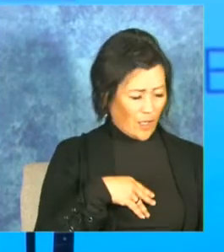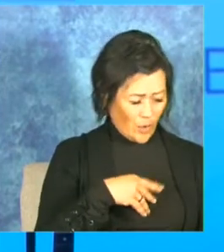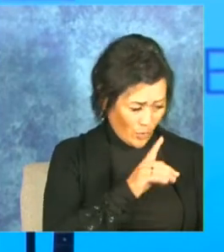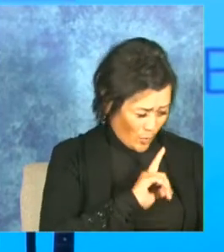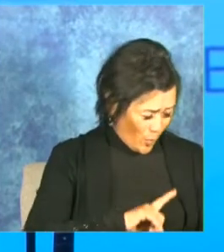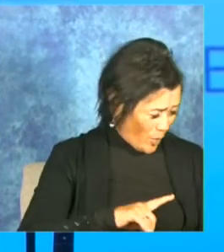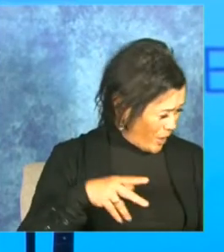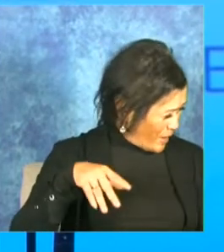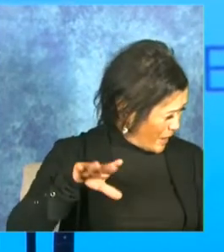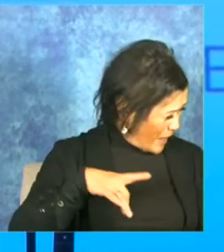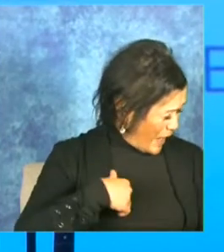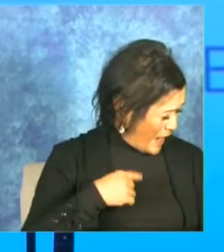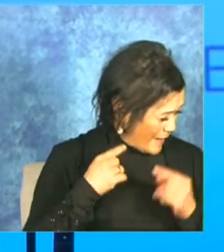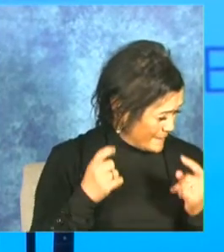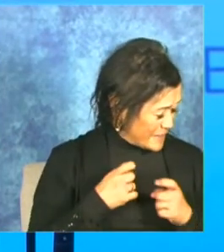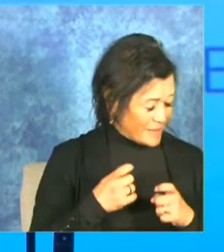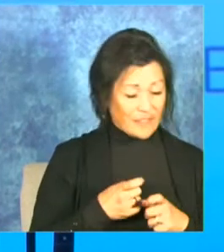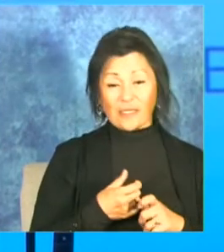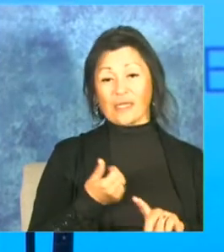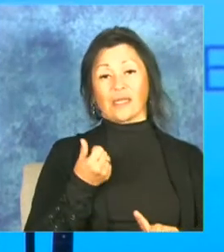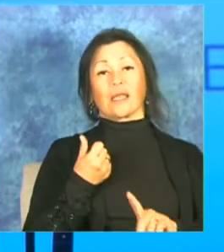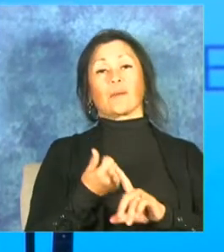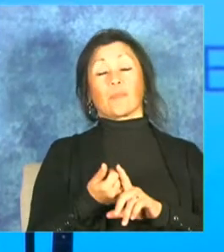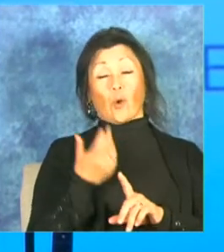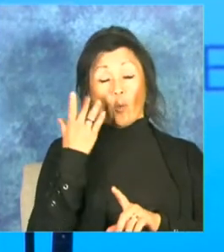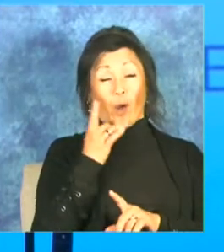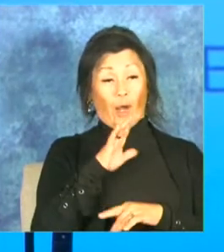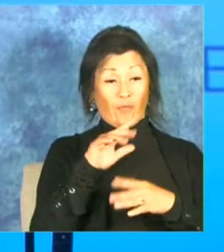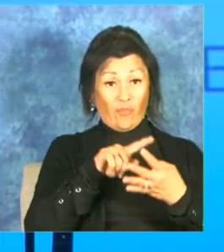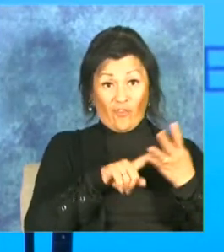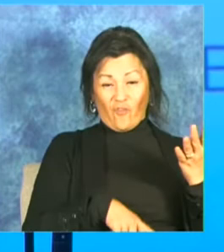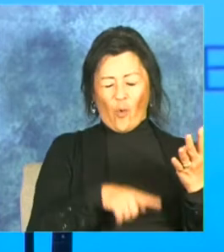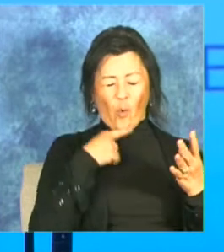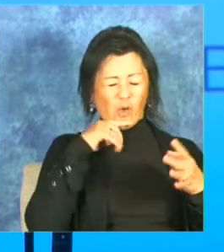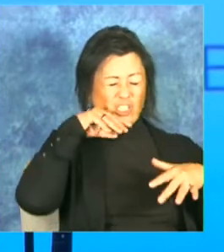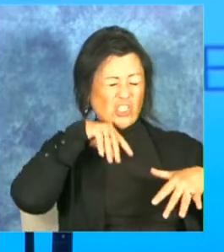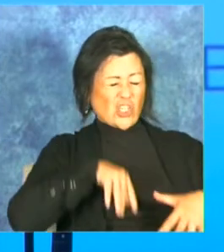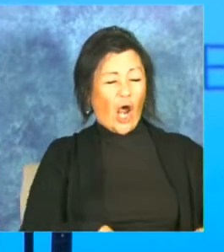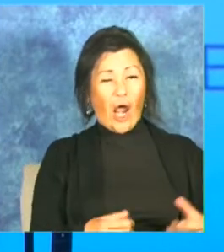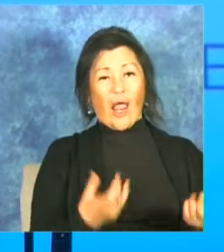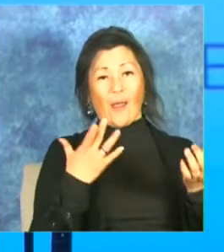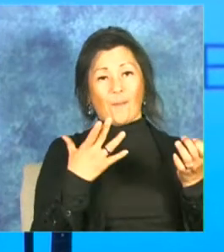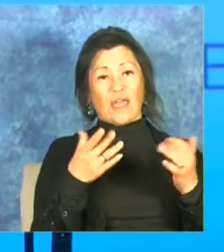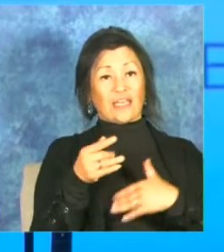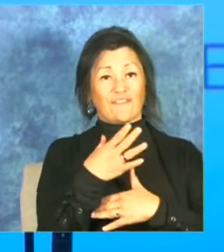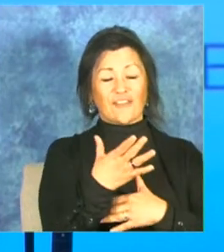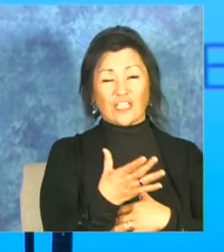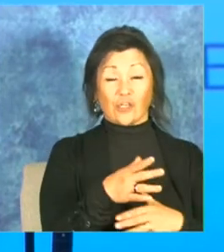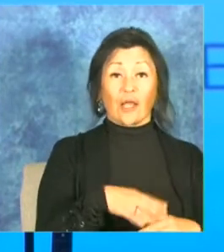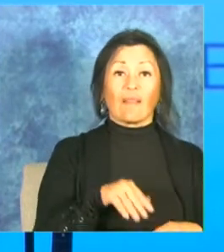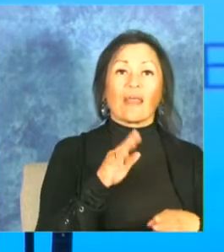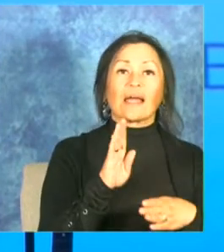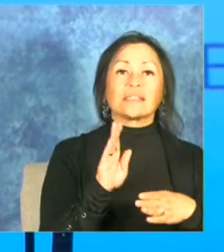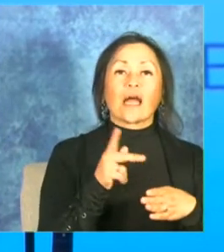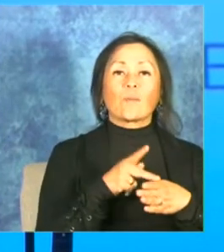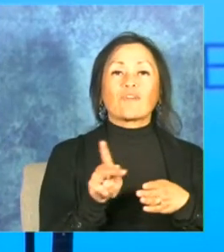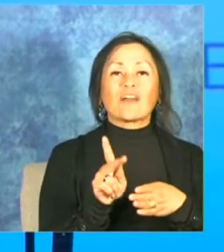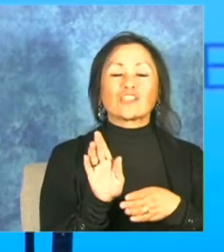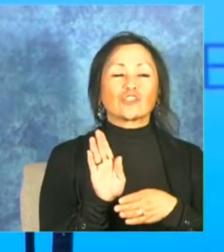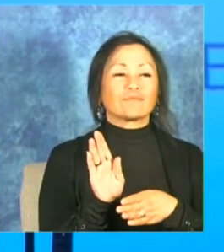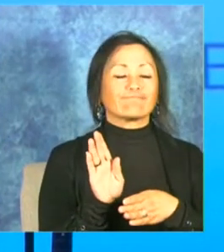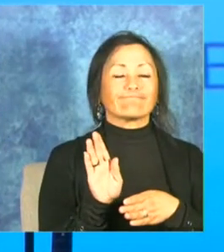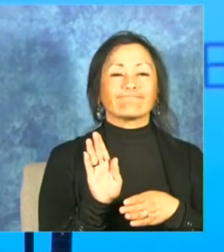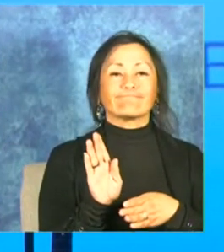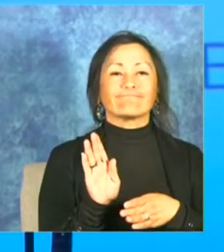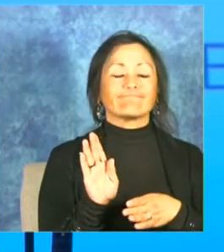For he and all of his companions were astonished at the catch of fish they had taken. Now, you're talking a professional fisherman, and